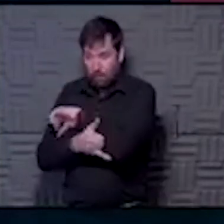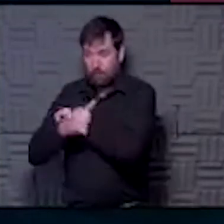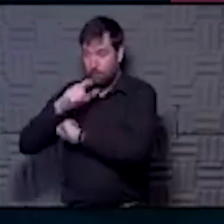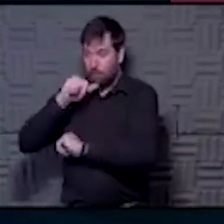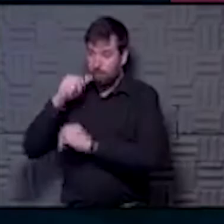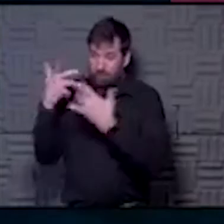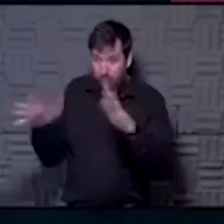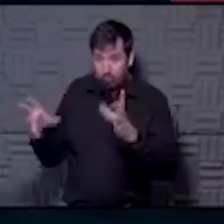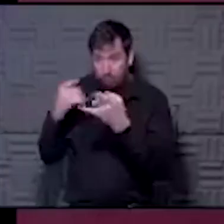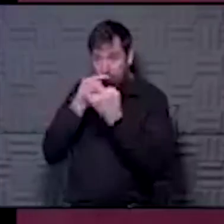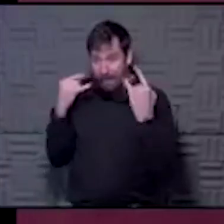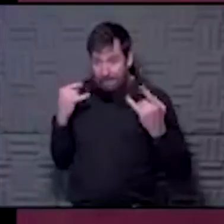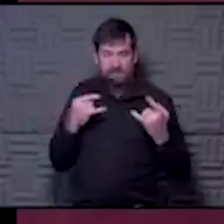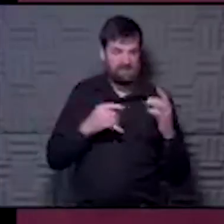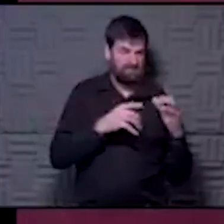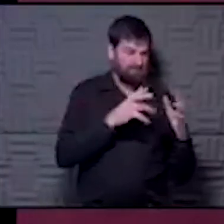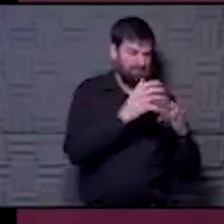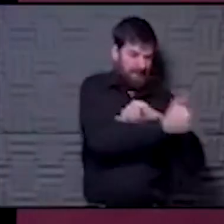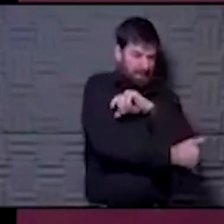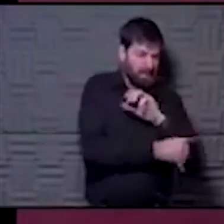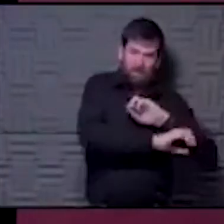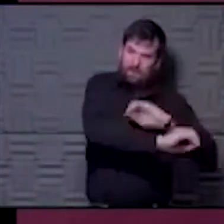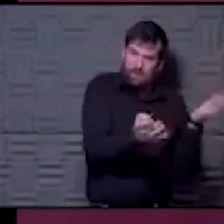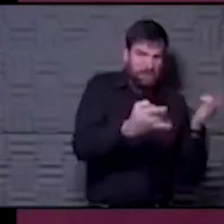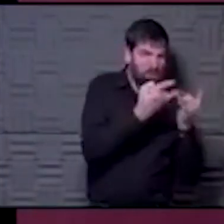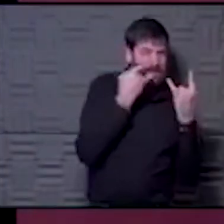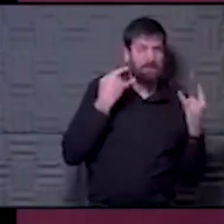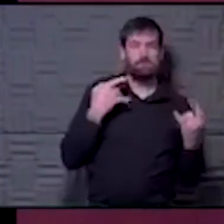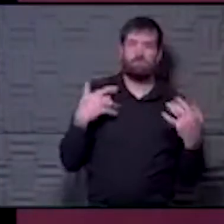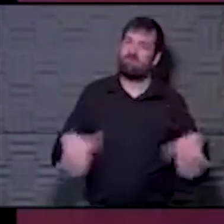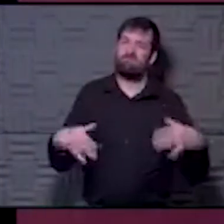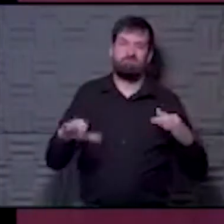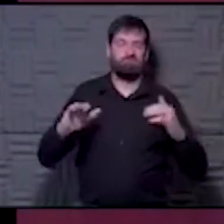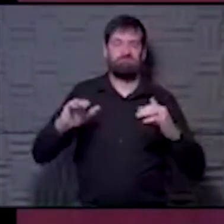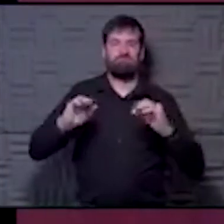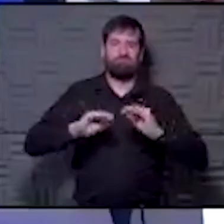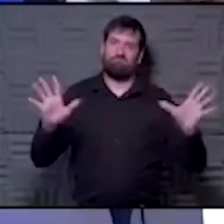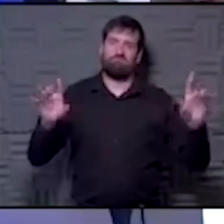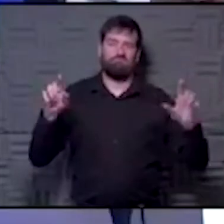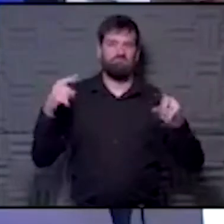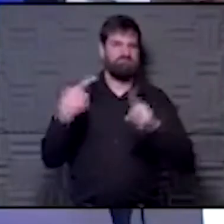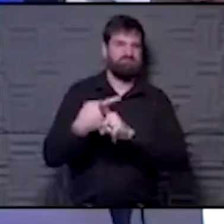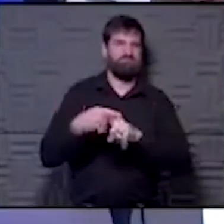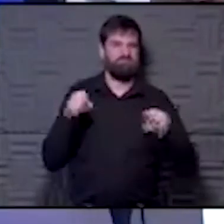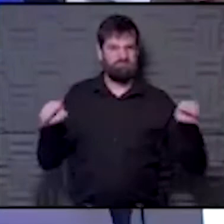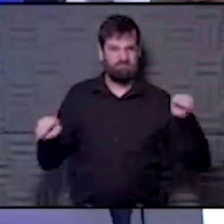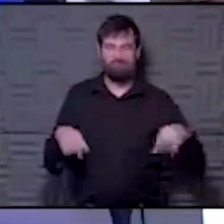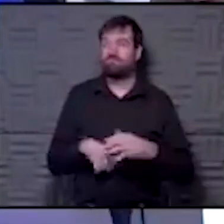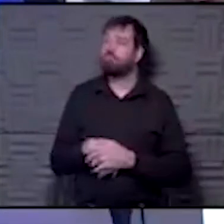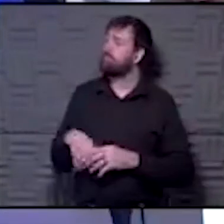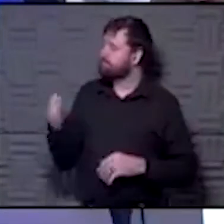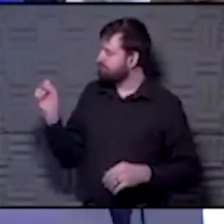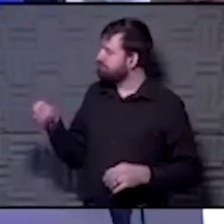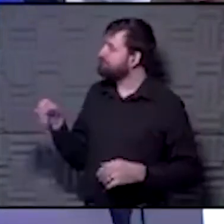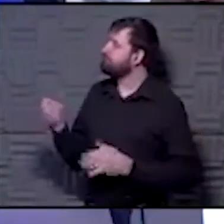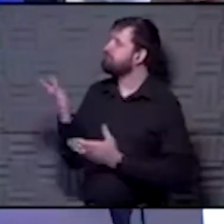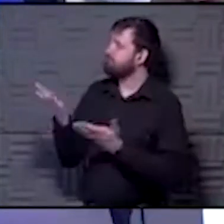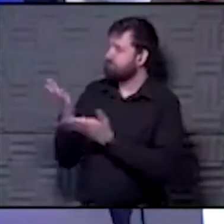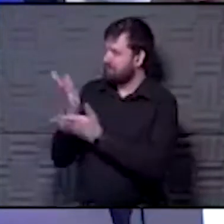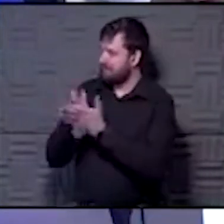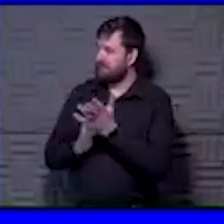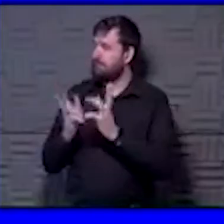pretty striking. I mean, there's really no room for doubt here about how well masks work, Hawk. Yeah, that, and I think that while there were probably some